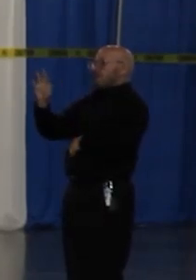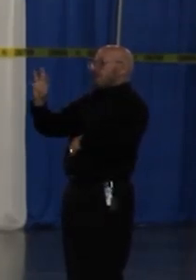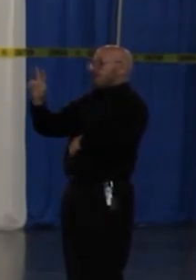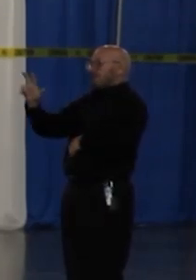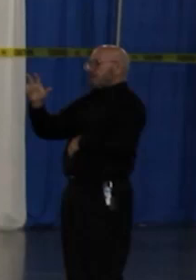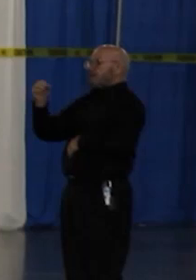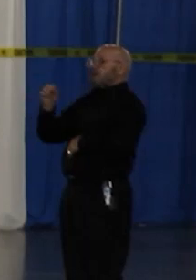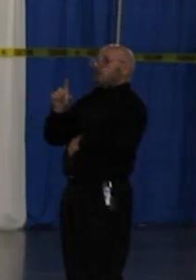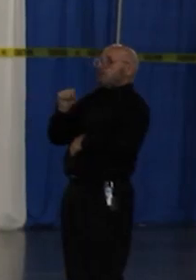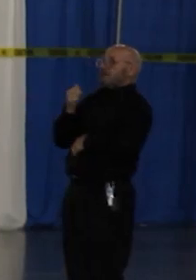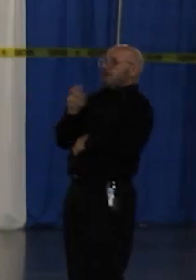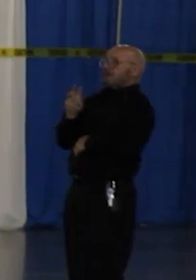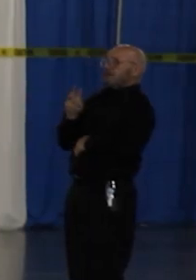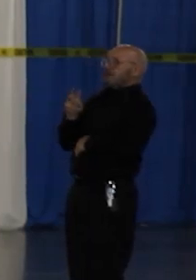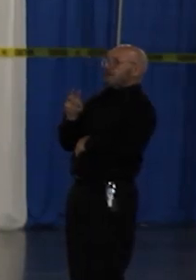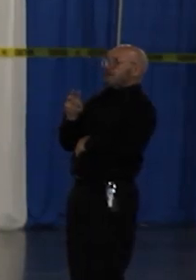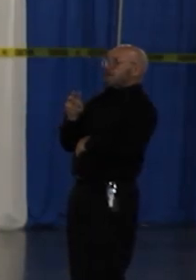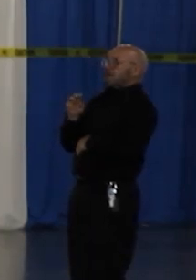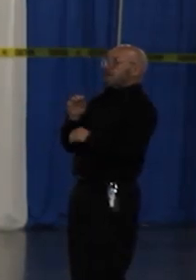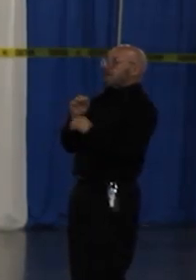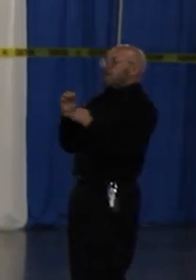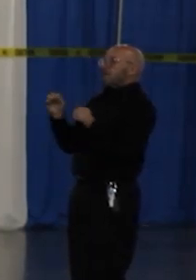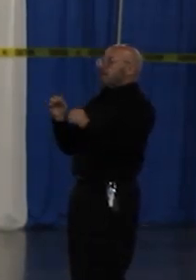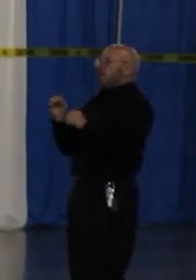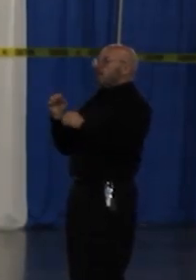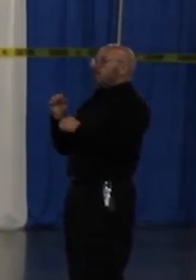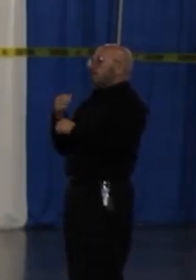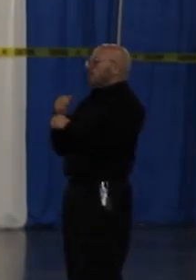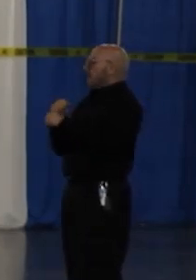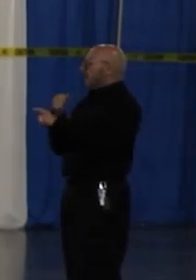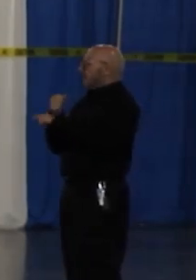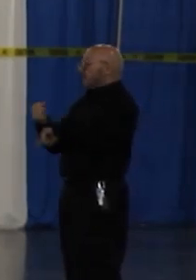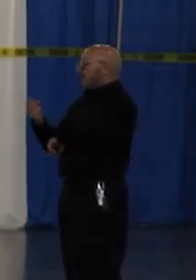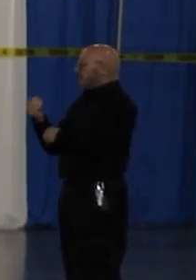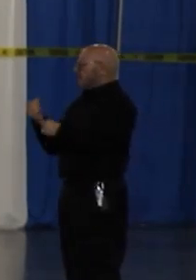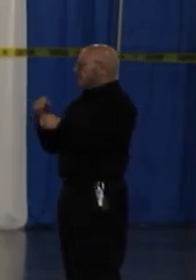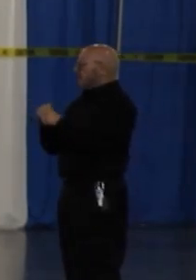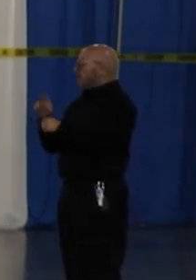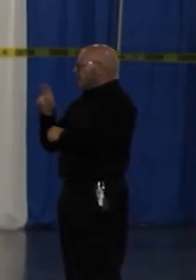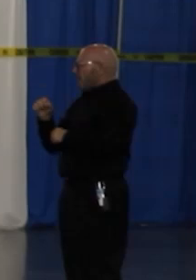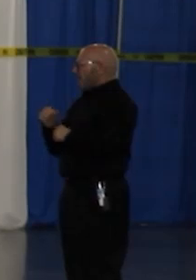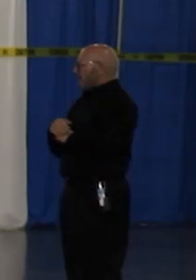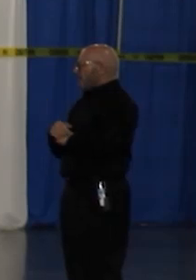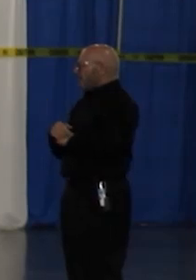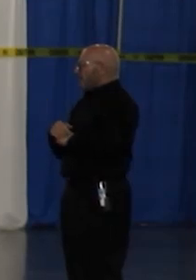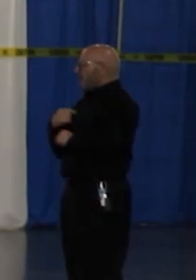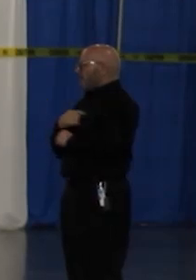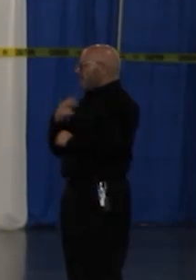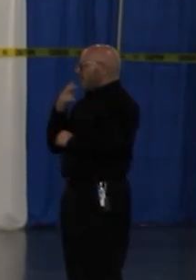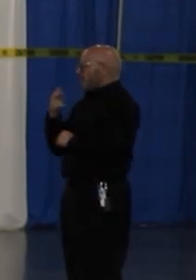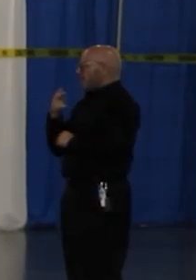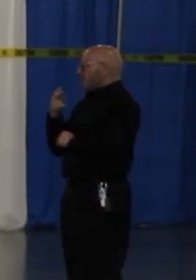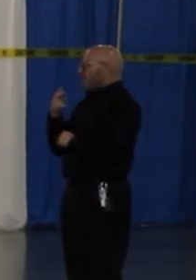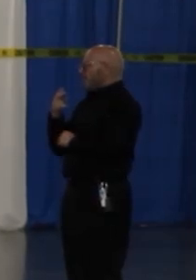and 2016, we didn't have this many making landfall in the United States. So we have seen an uptick in our major hurricane